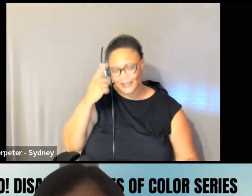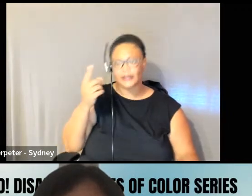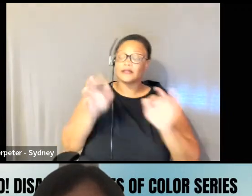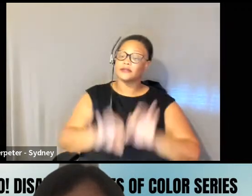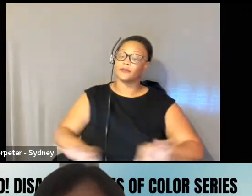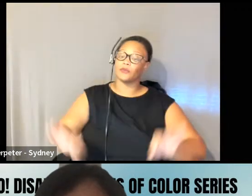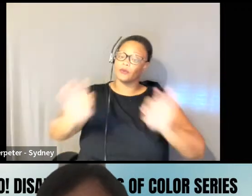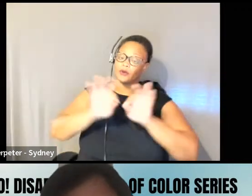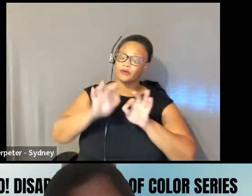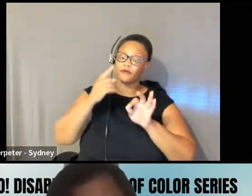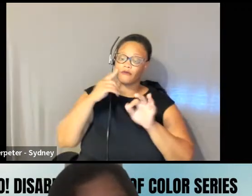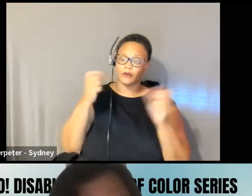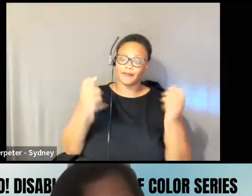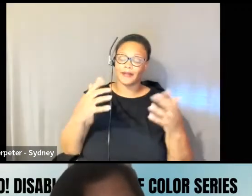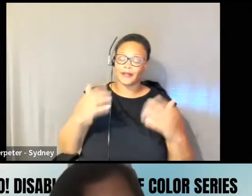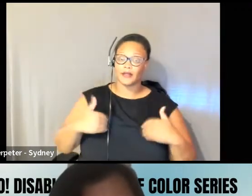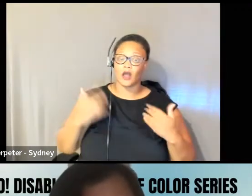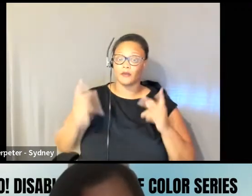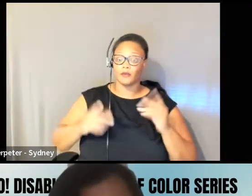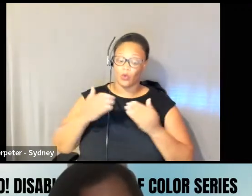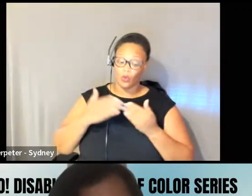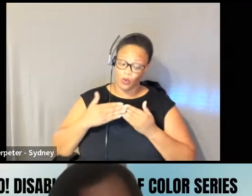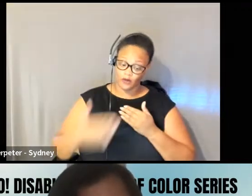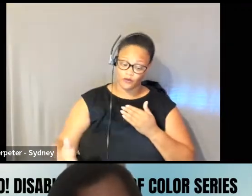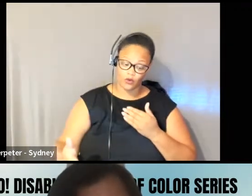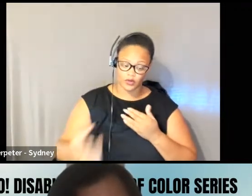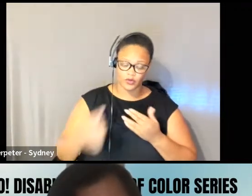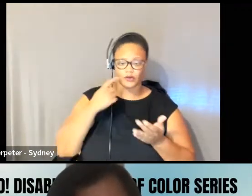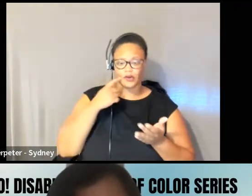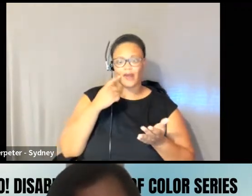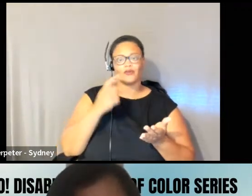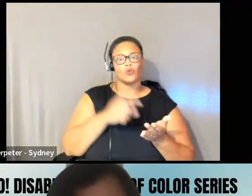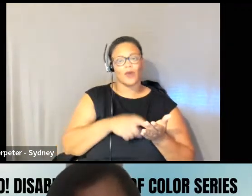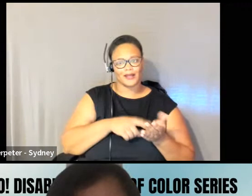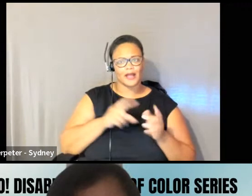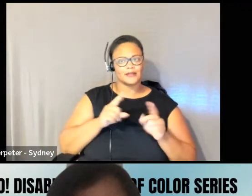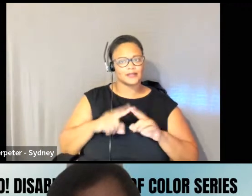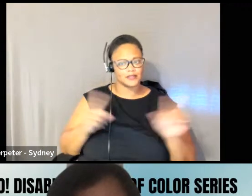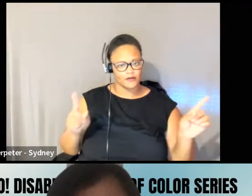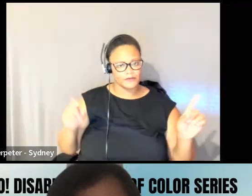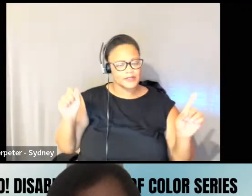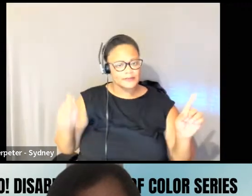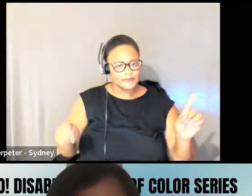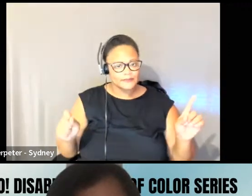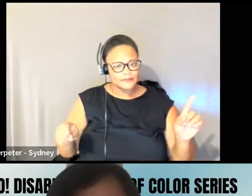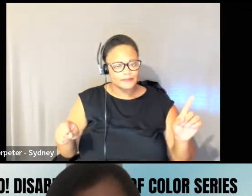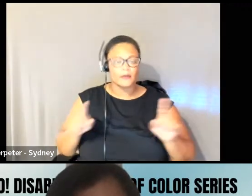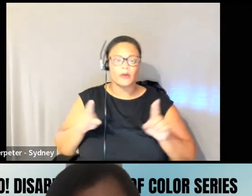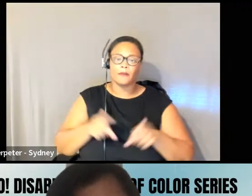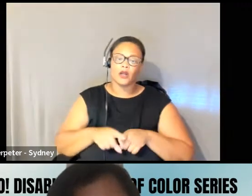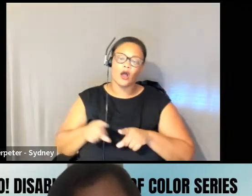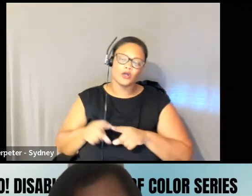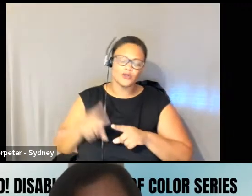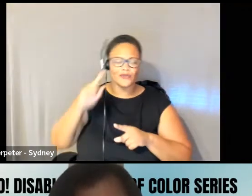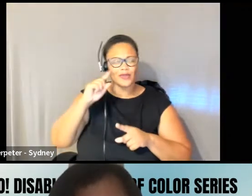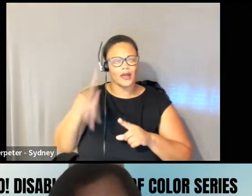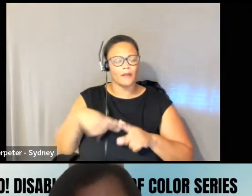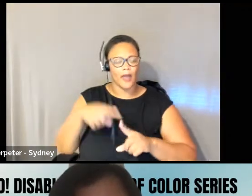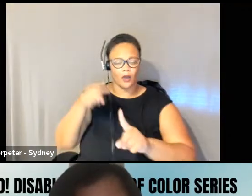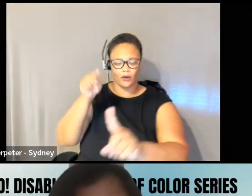think for a lot of young folks going forward is recognizing, one, that difference, but also looking at where you want to go.